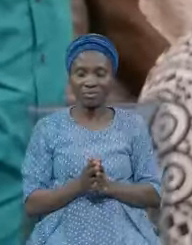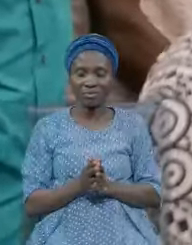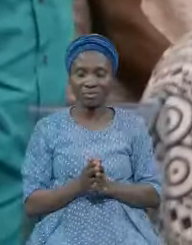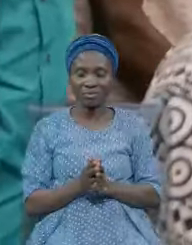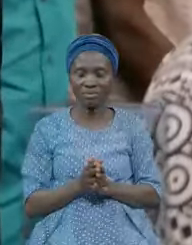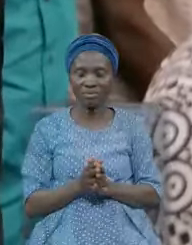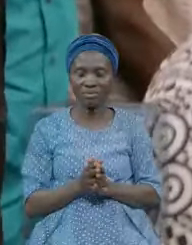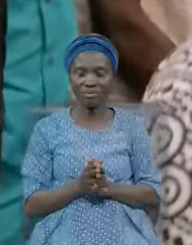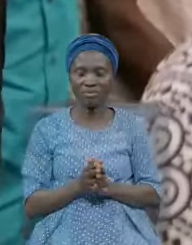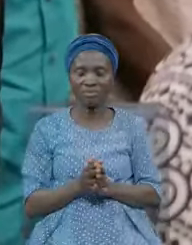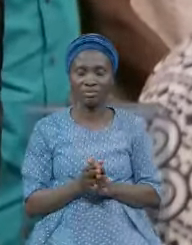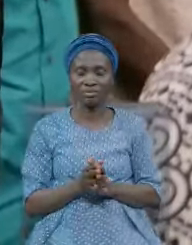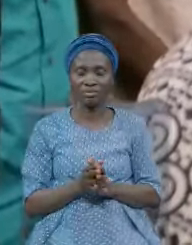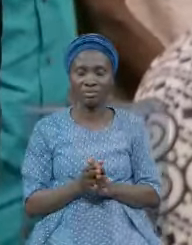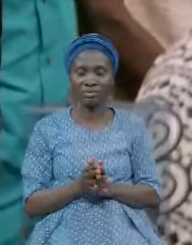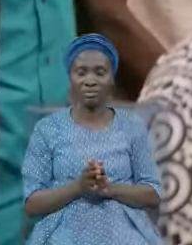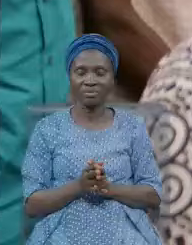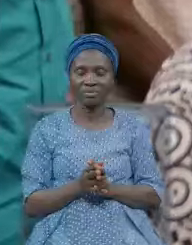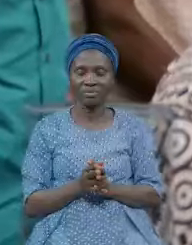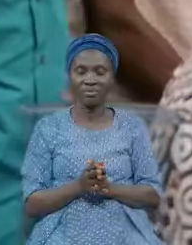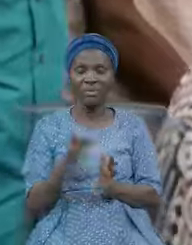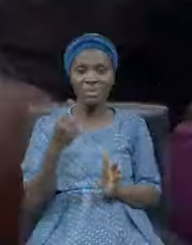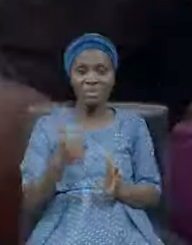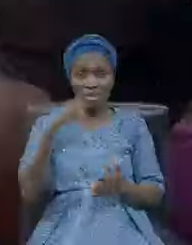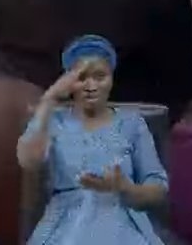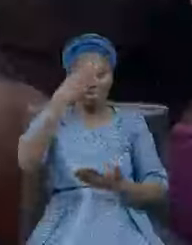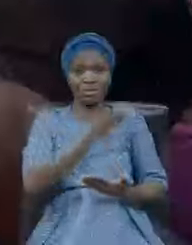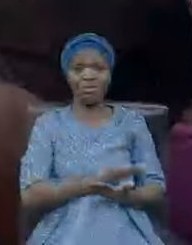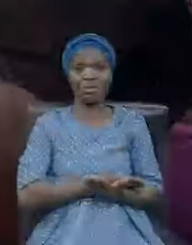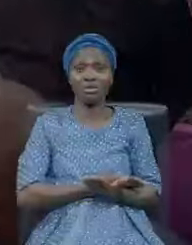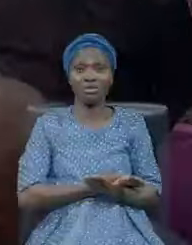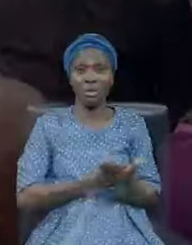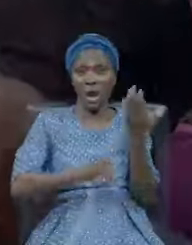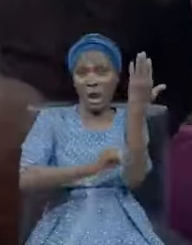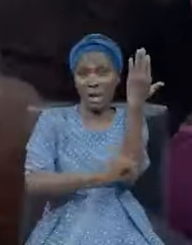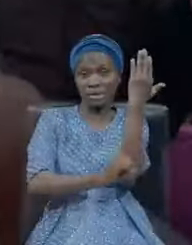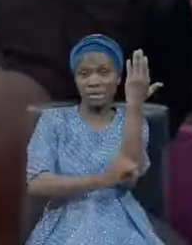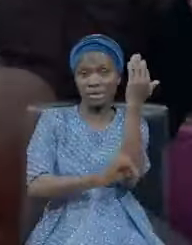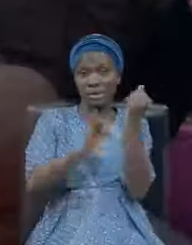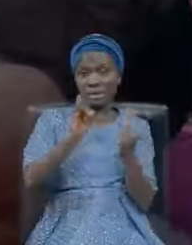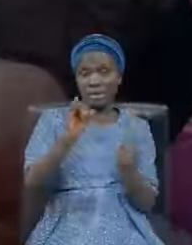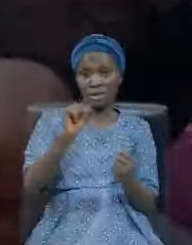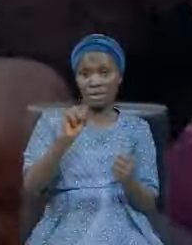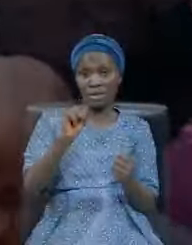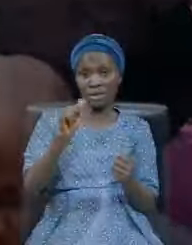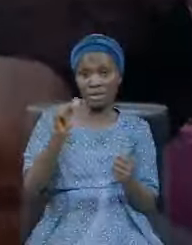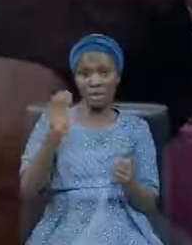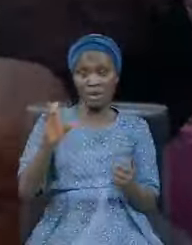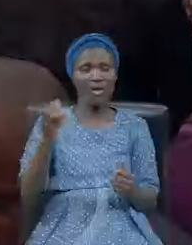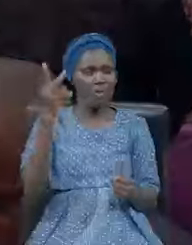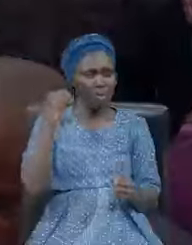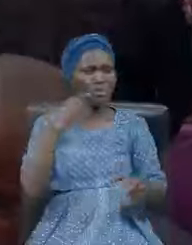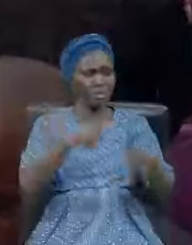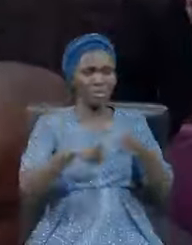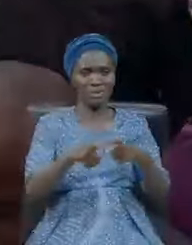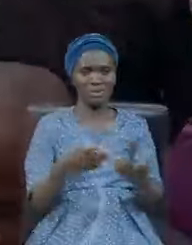The son Isaac was persecuted by the one who